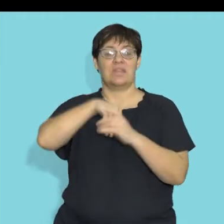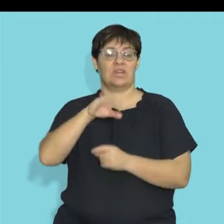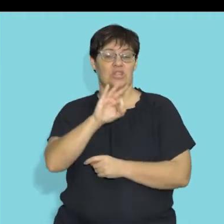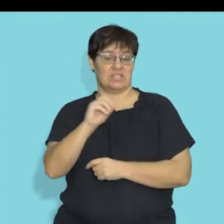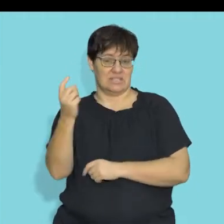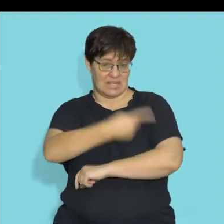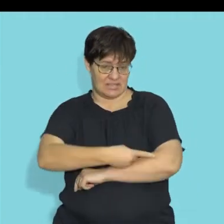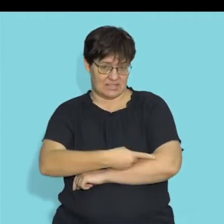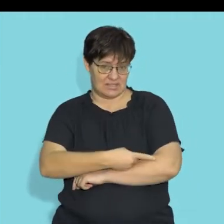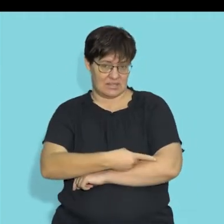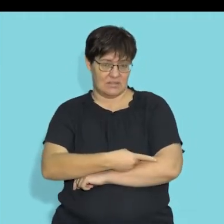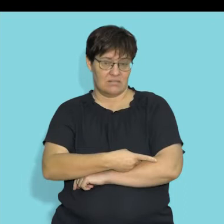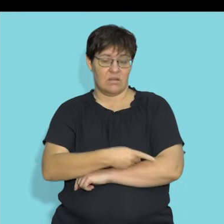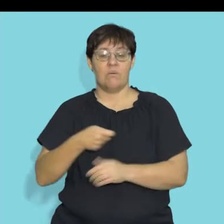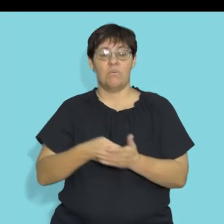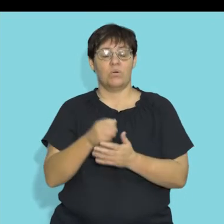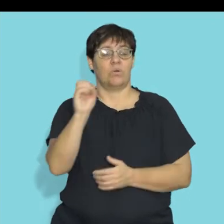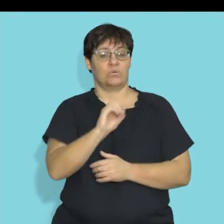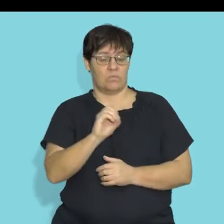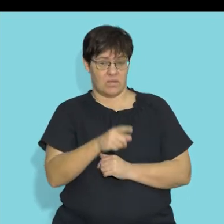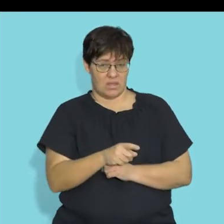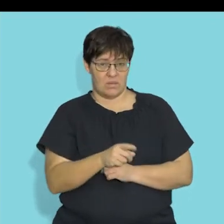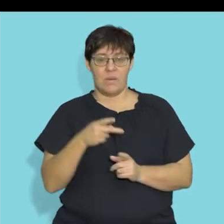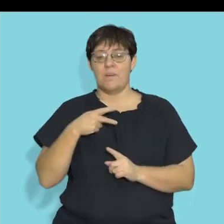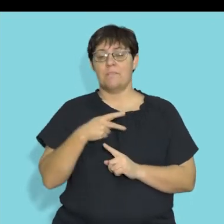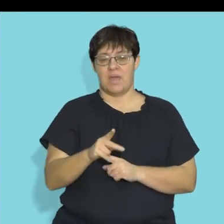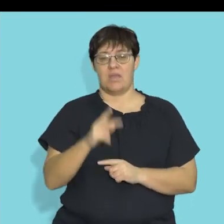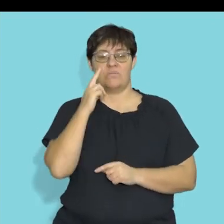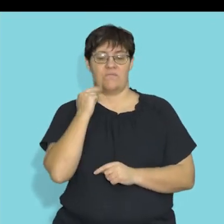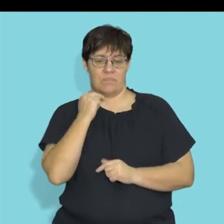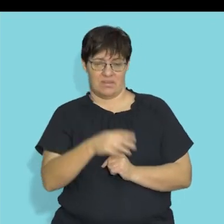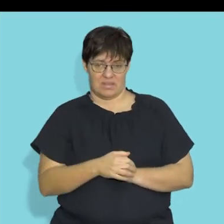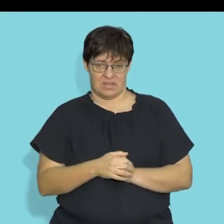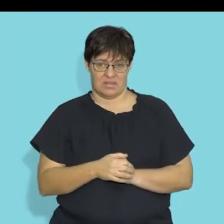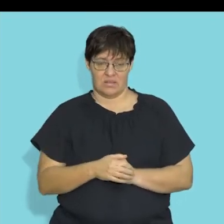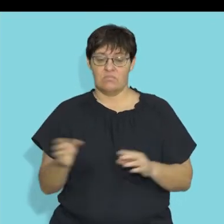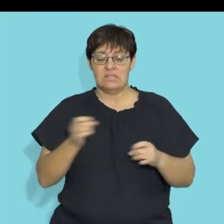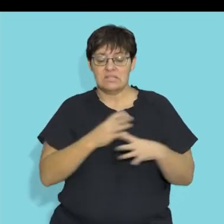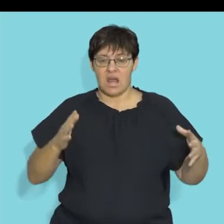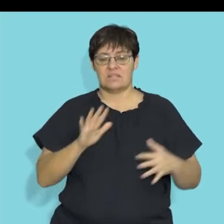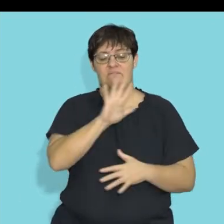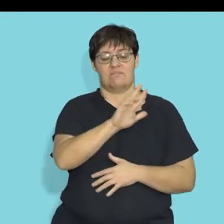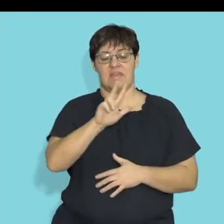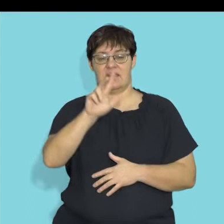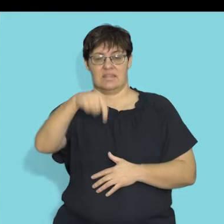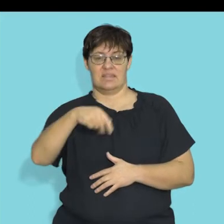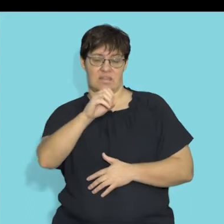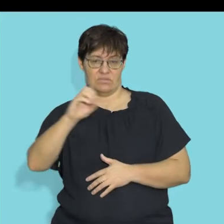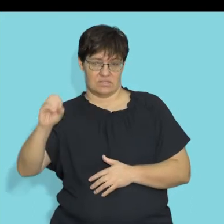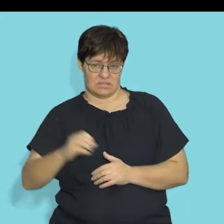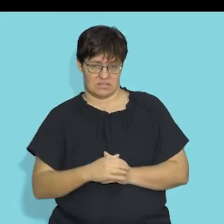within 30 days, so if you bought in October, you're going to pay in November. So you start off with your